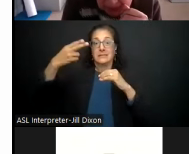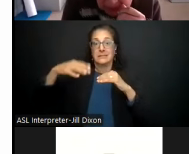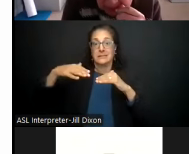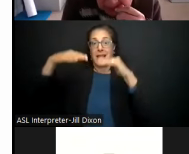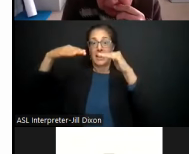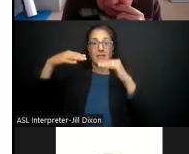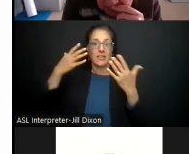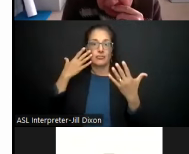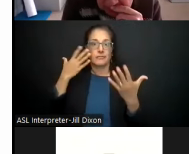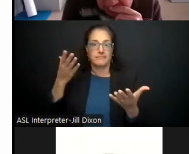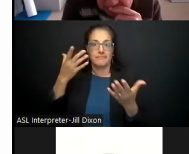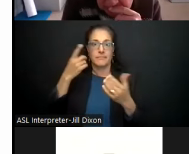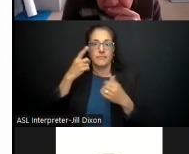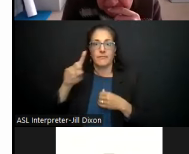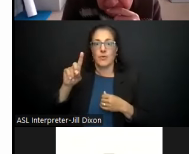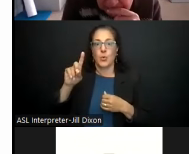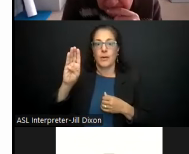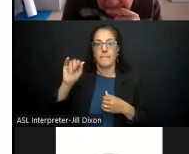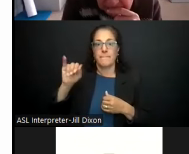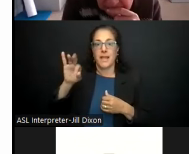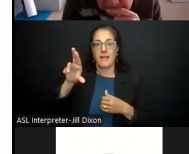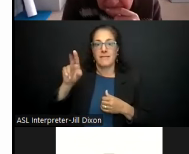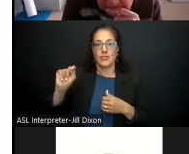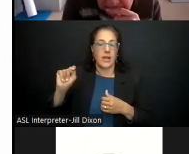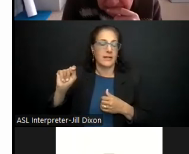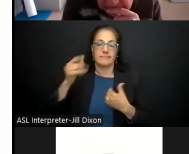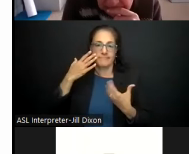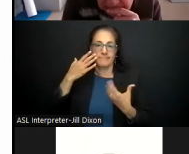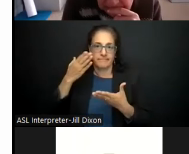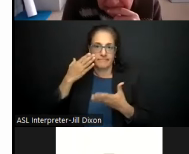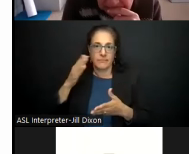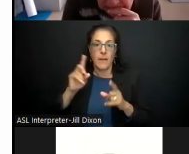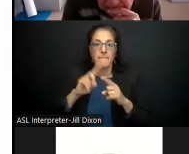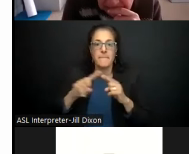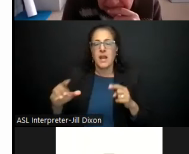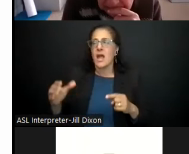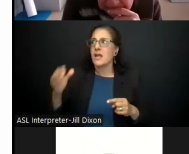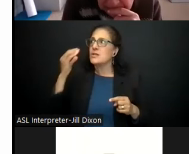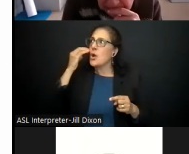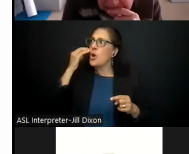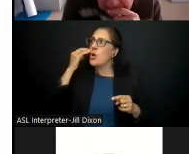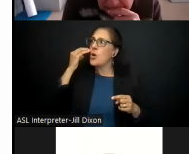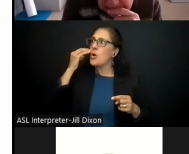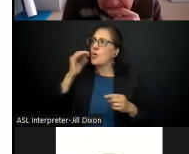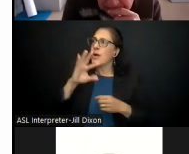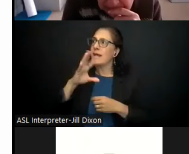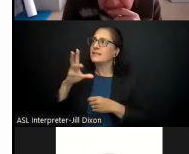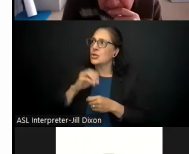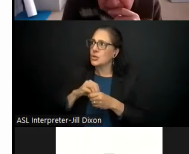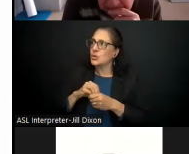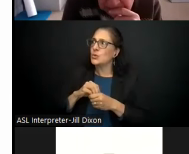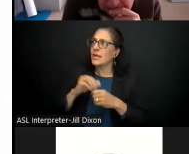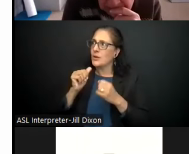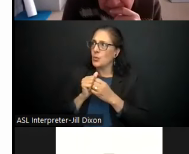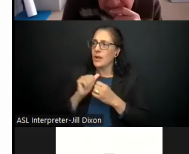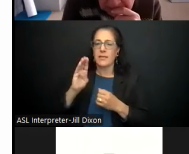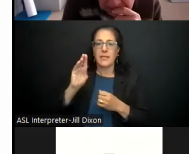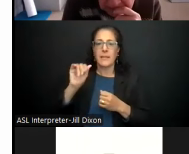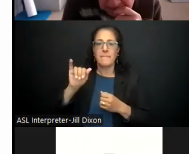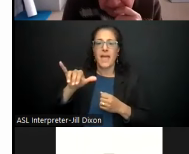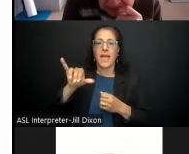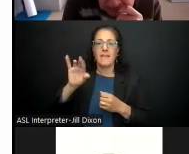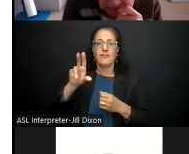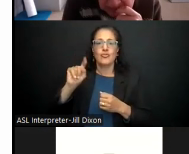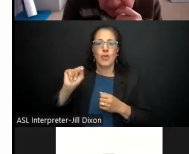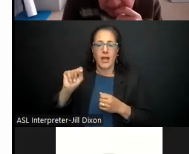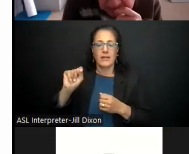for Bayfront will be. I know it's included in the Bayfront redevelopment plan, and I